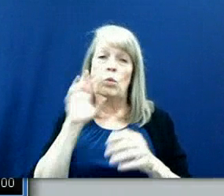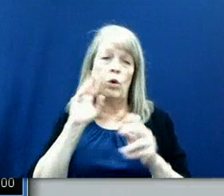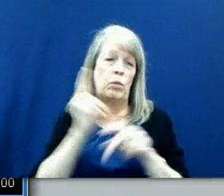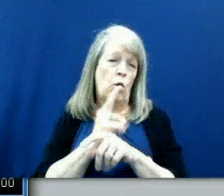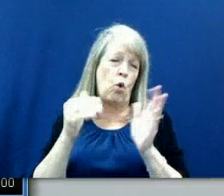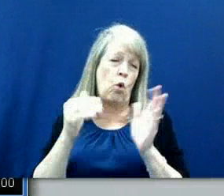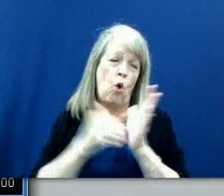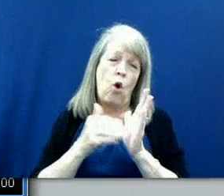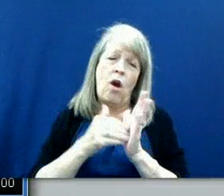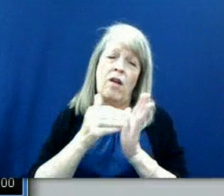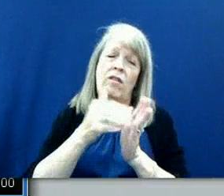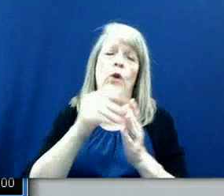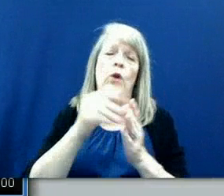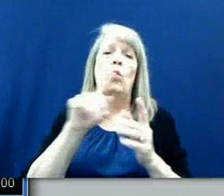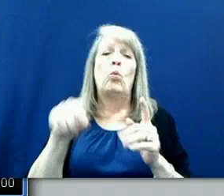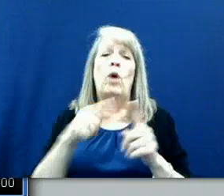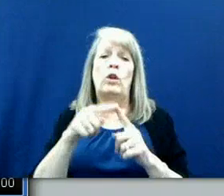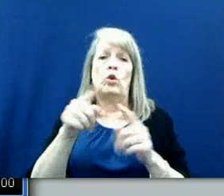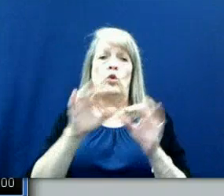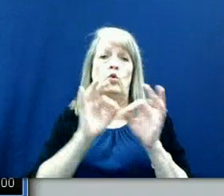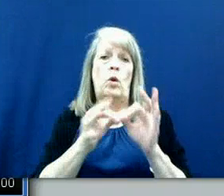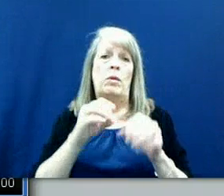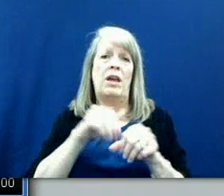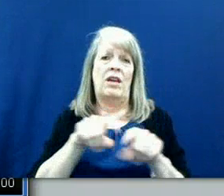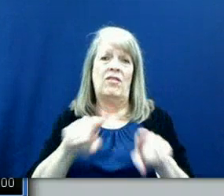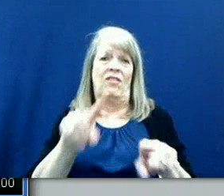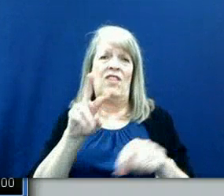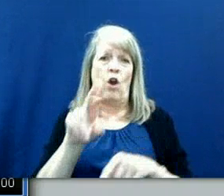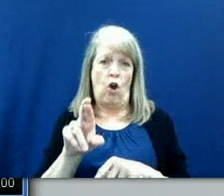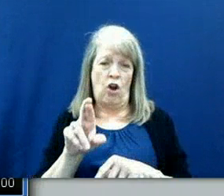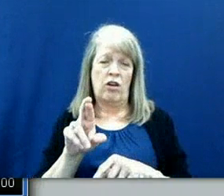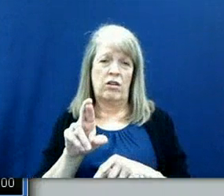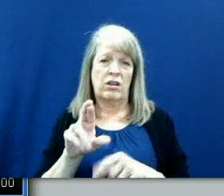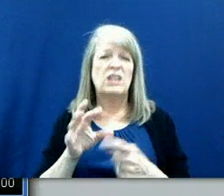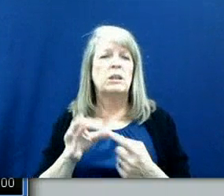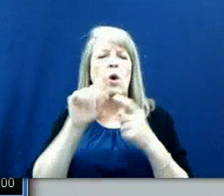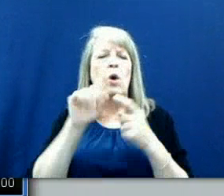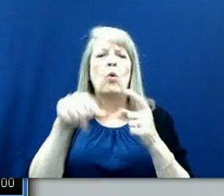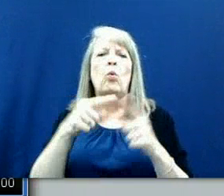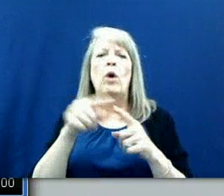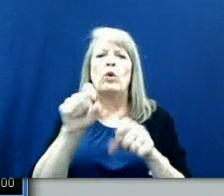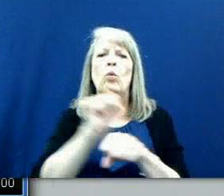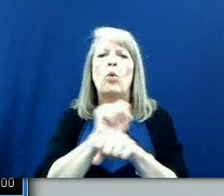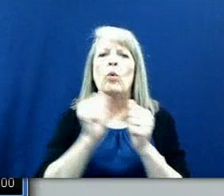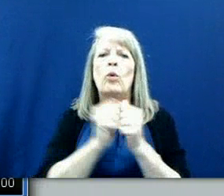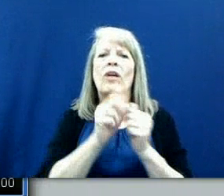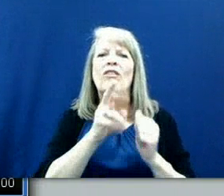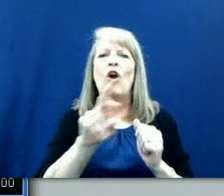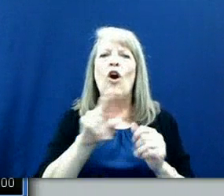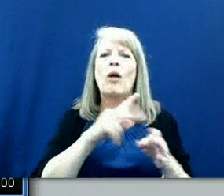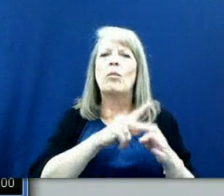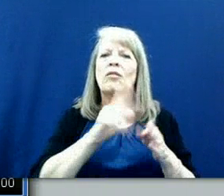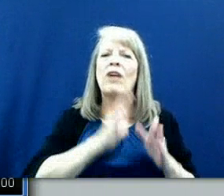VR setting, particularly when working with VR professionals in staff